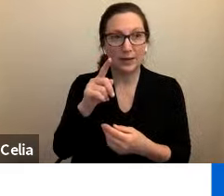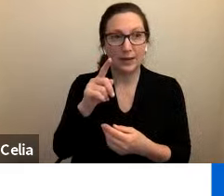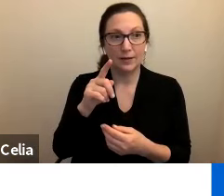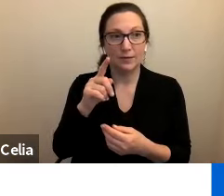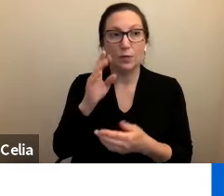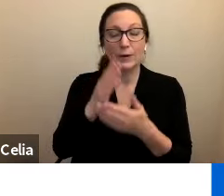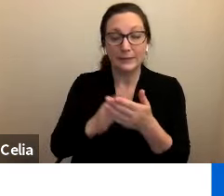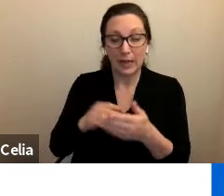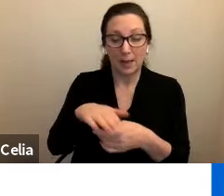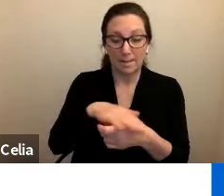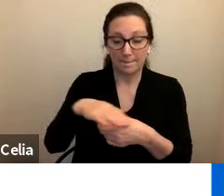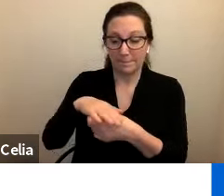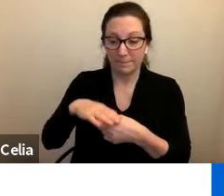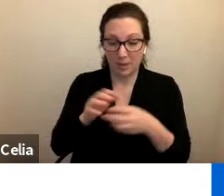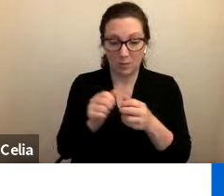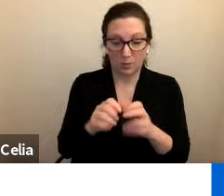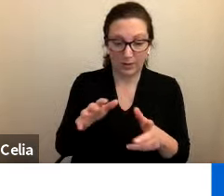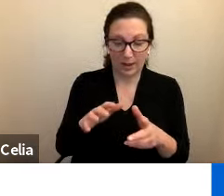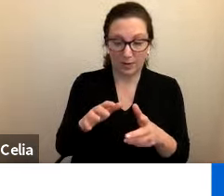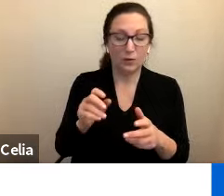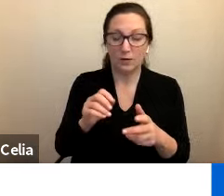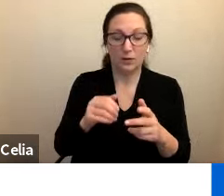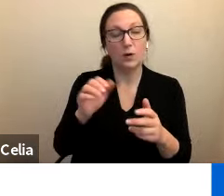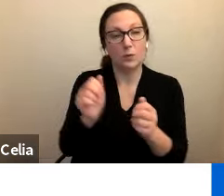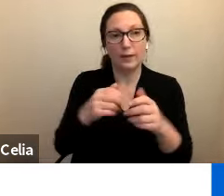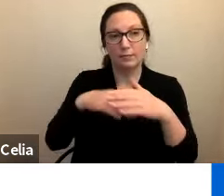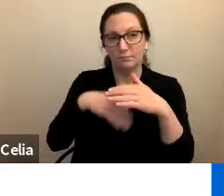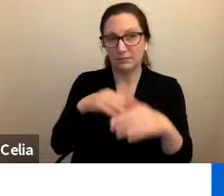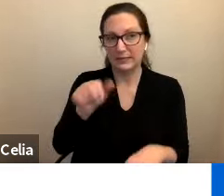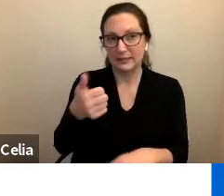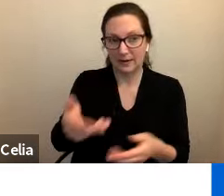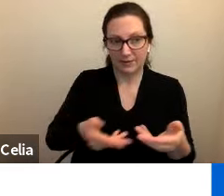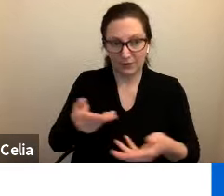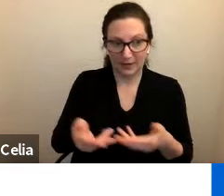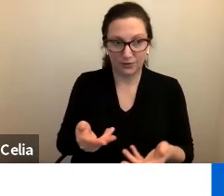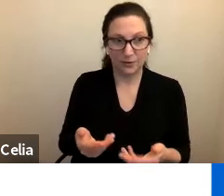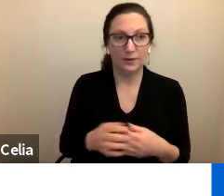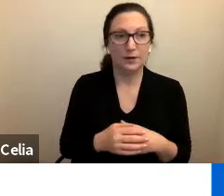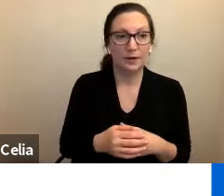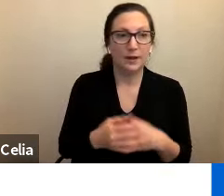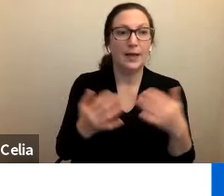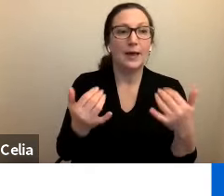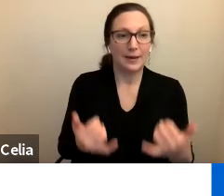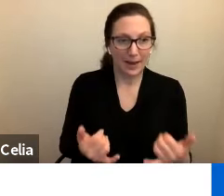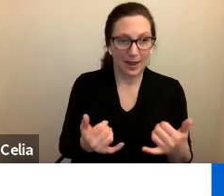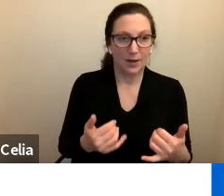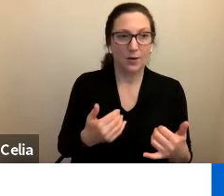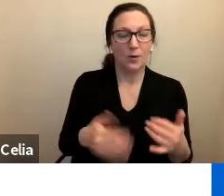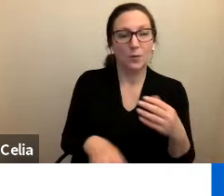invitations. And so we've added a row across the bottom that adds all of